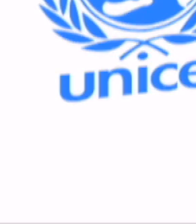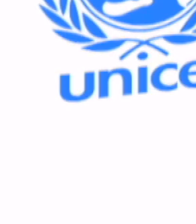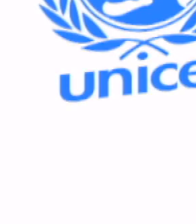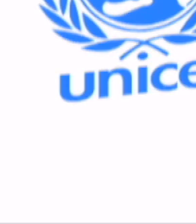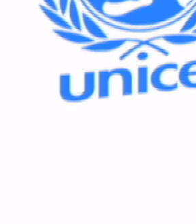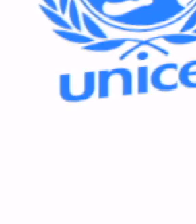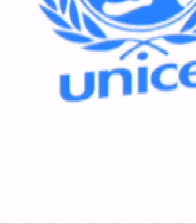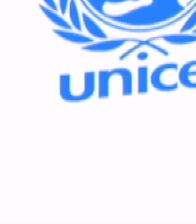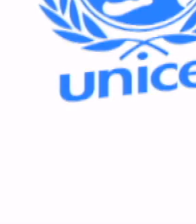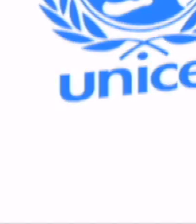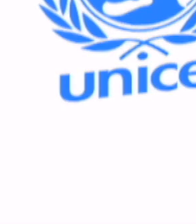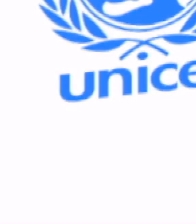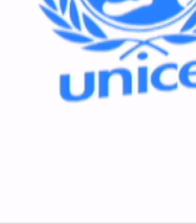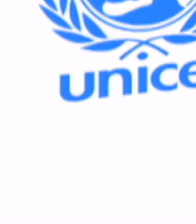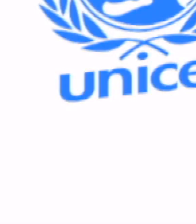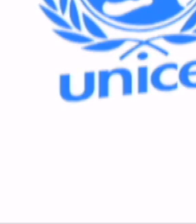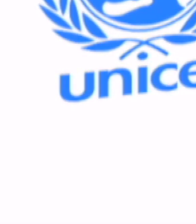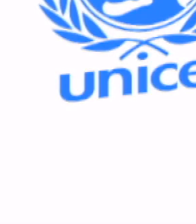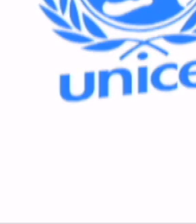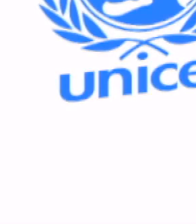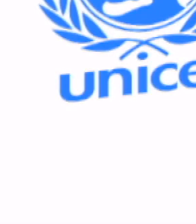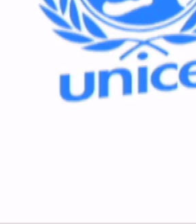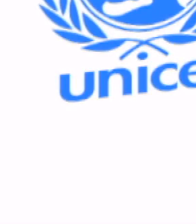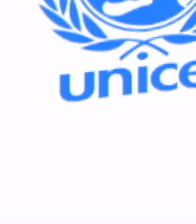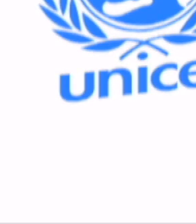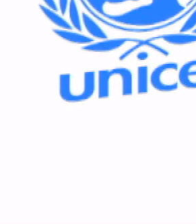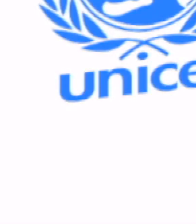Global Partnership for Education.